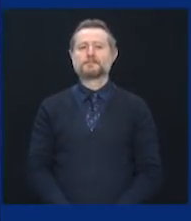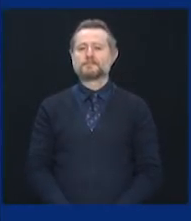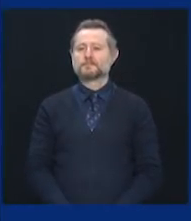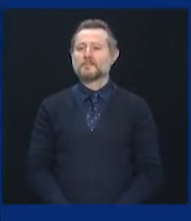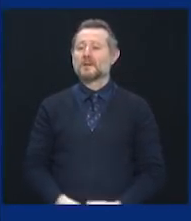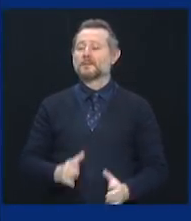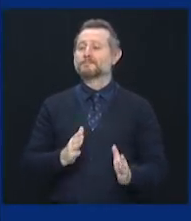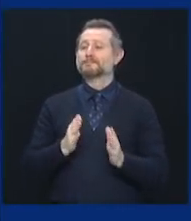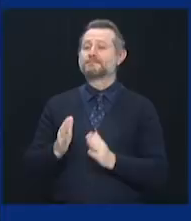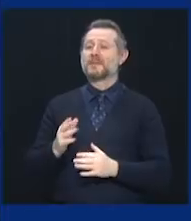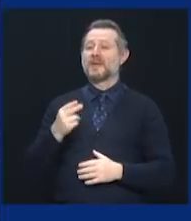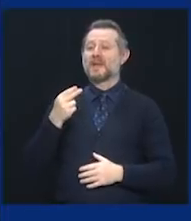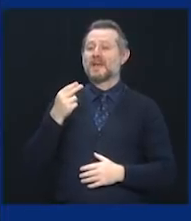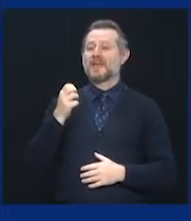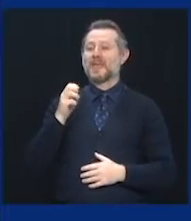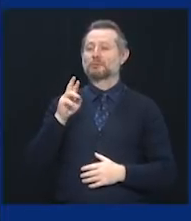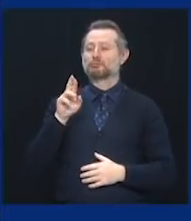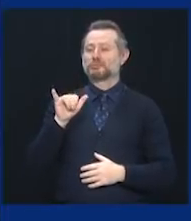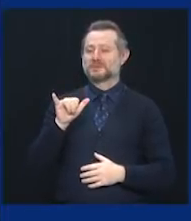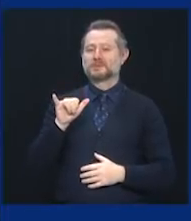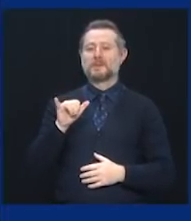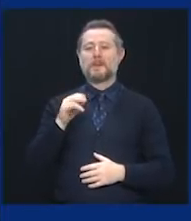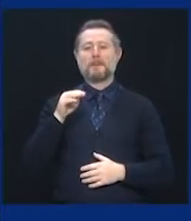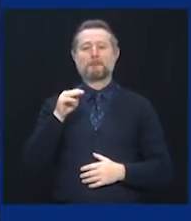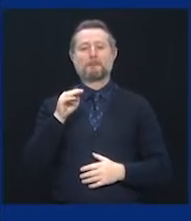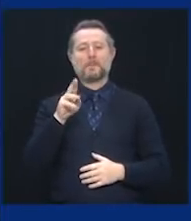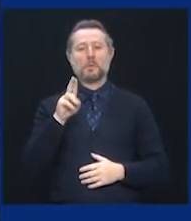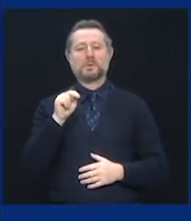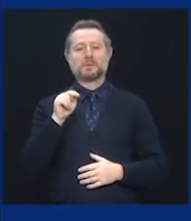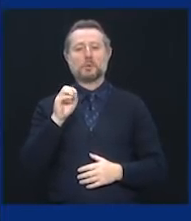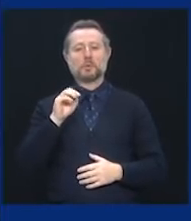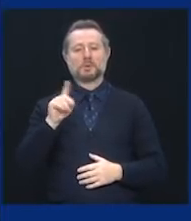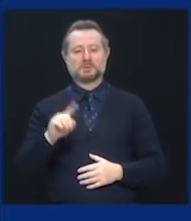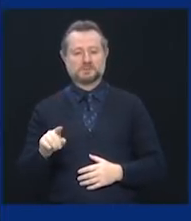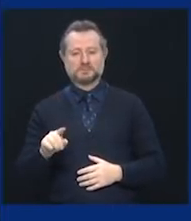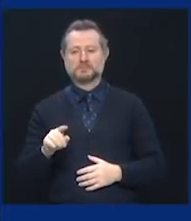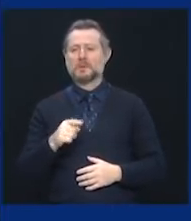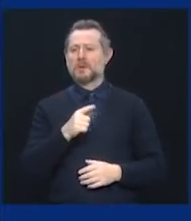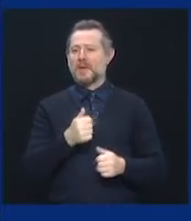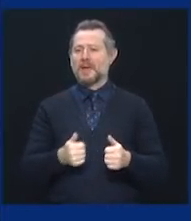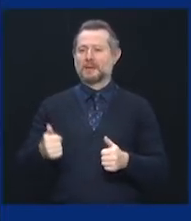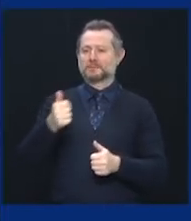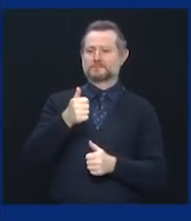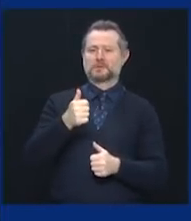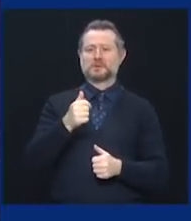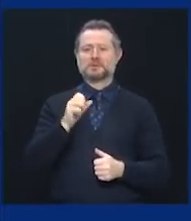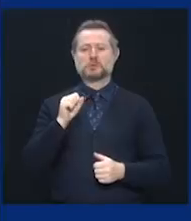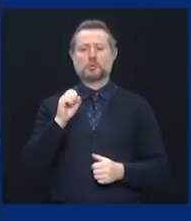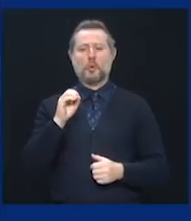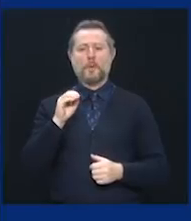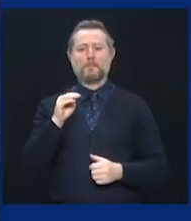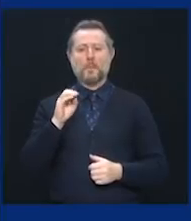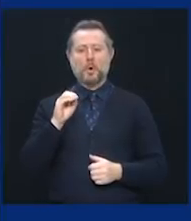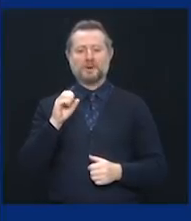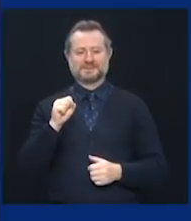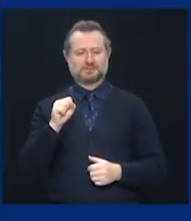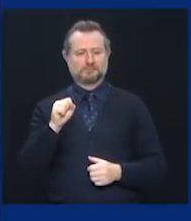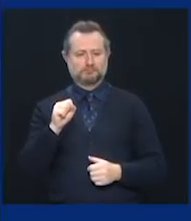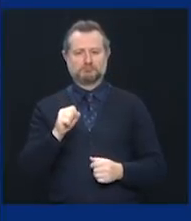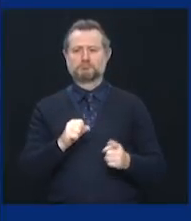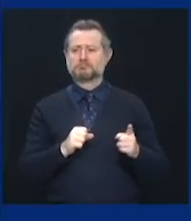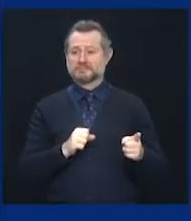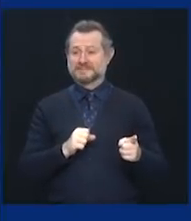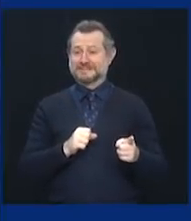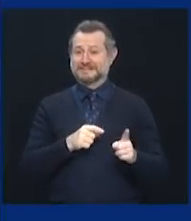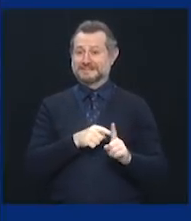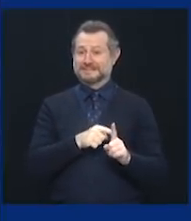Henry Munoz, who is head of SOMOS. Henry is a unique blend. You know, you